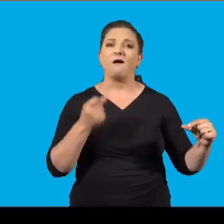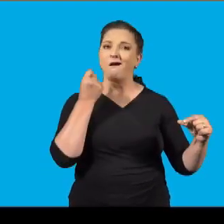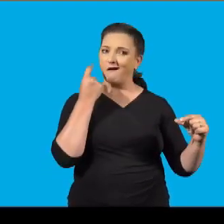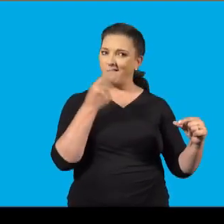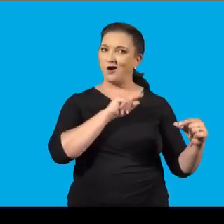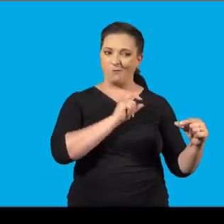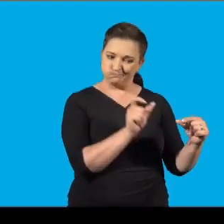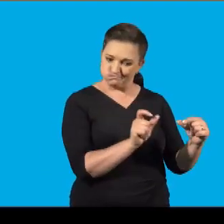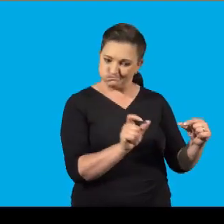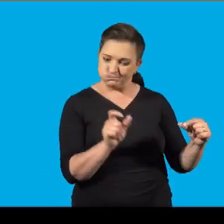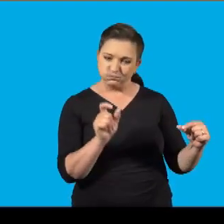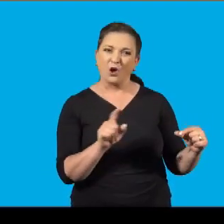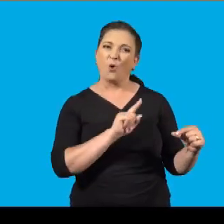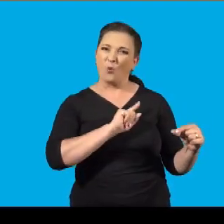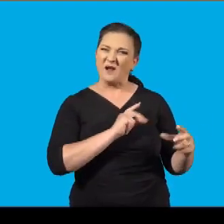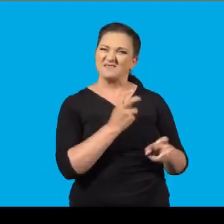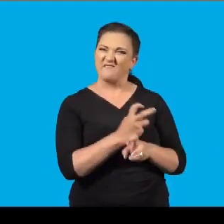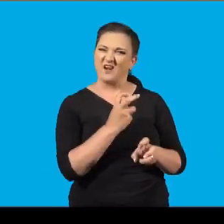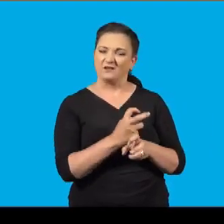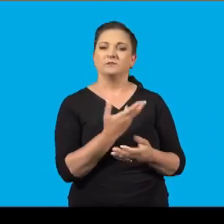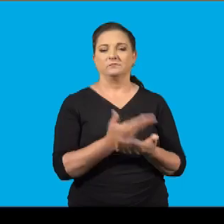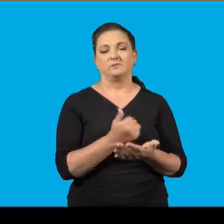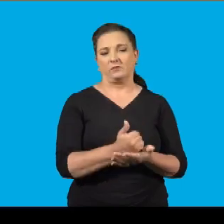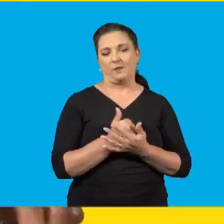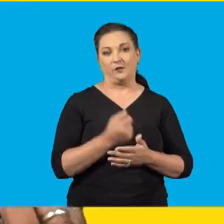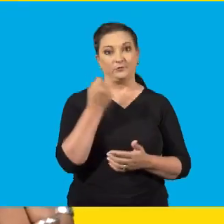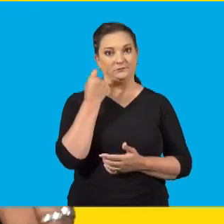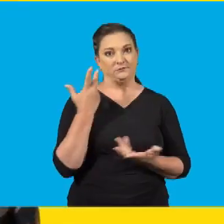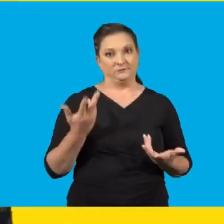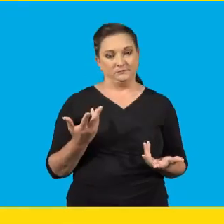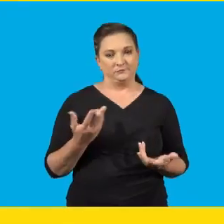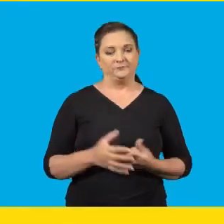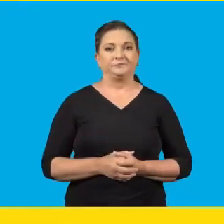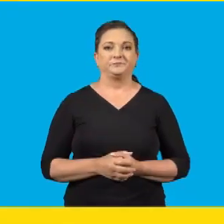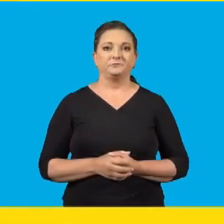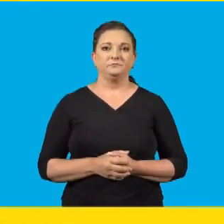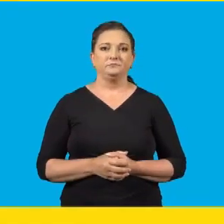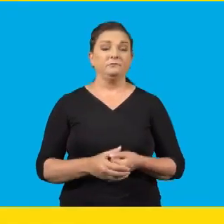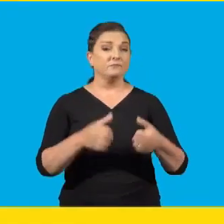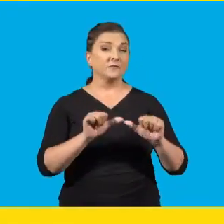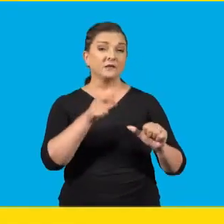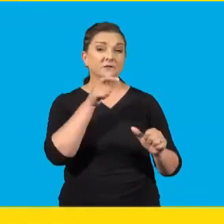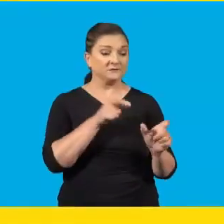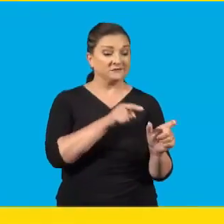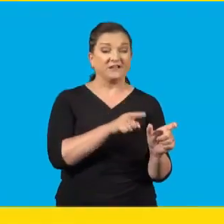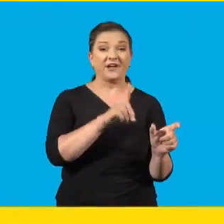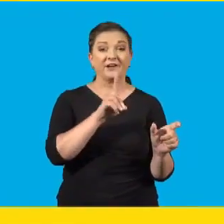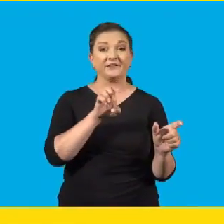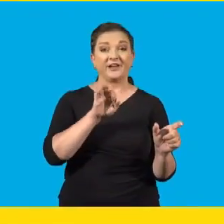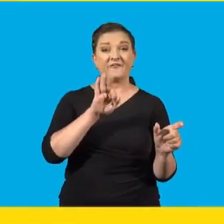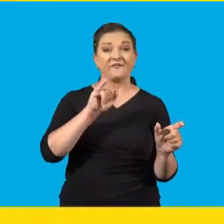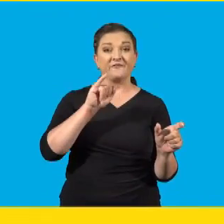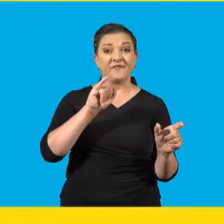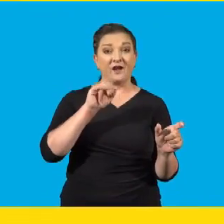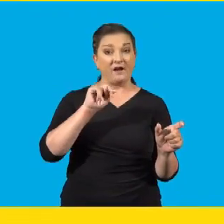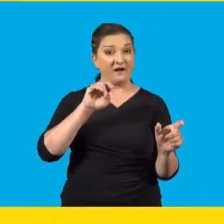the glossary is there to help you understand the difficult terms. And where you're asked to define words in